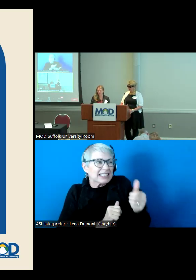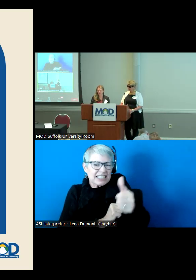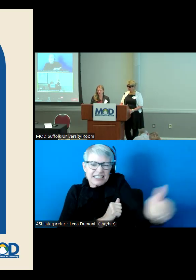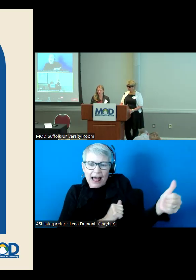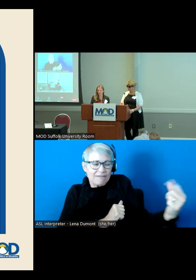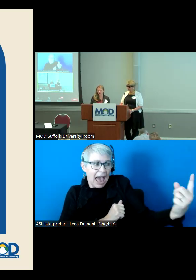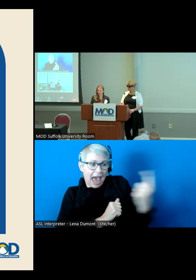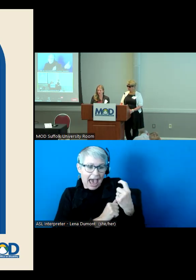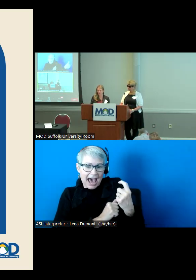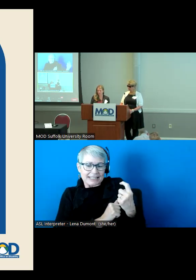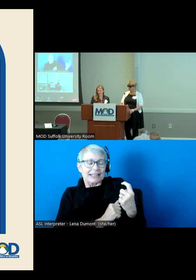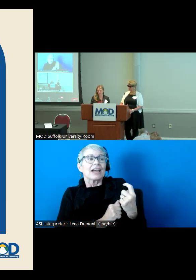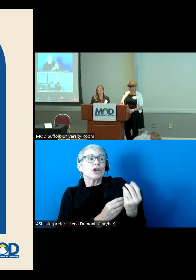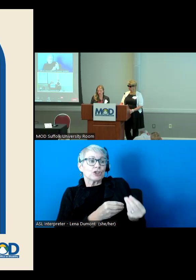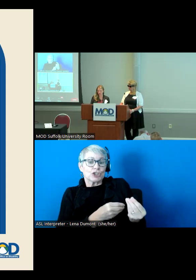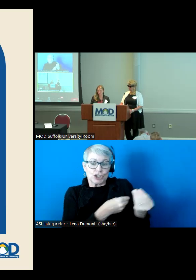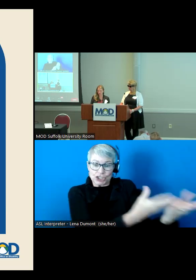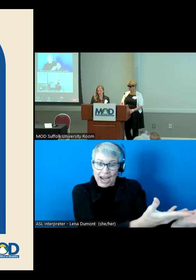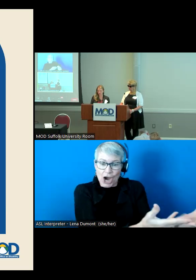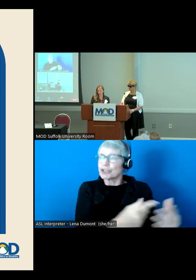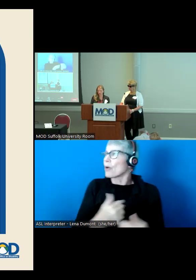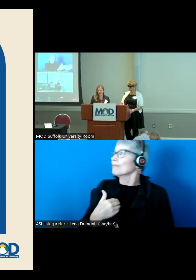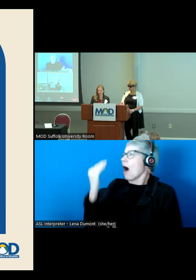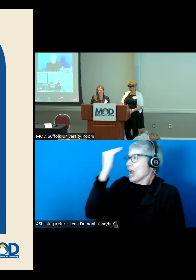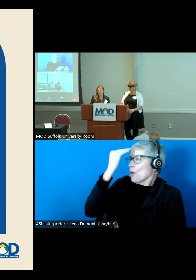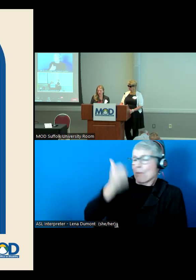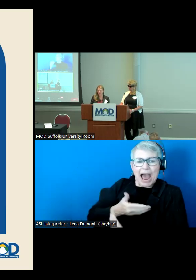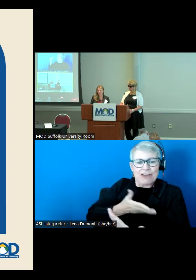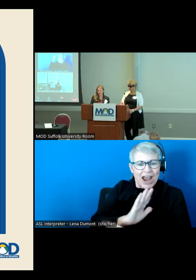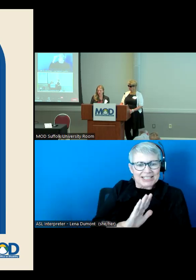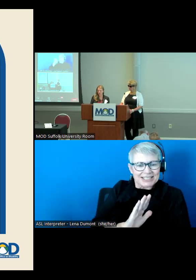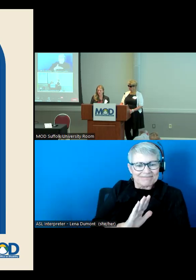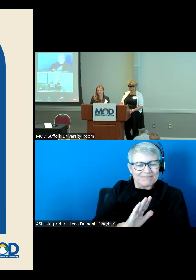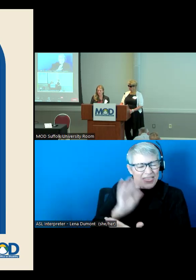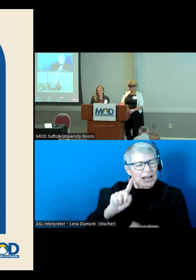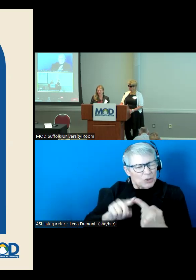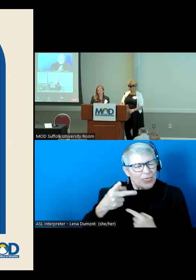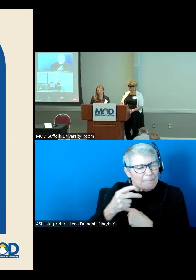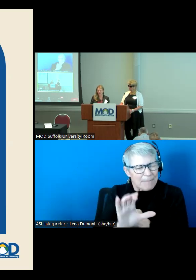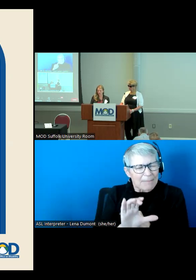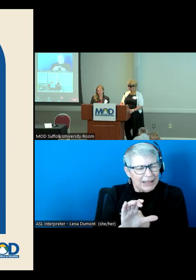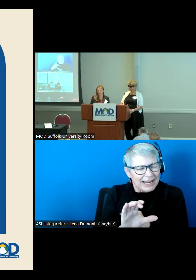self-advocate or comply with accessibility requirements, and by providing over 50